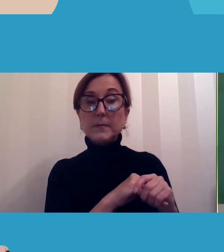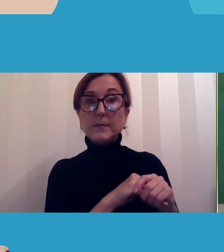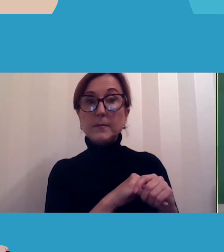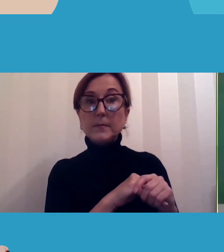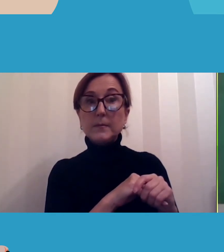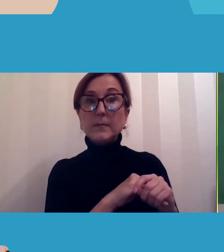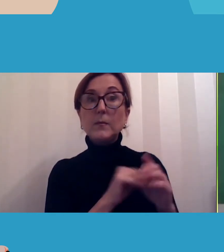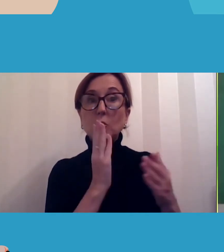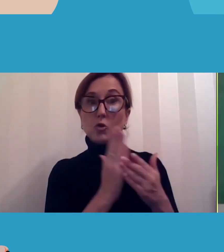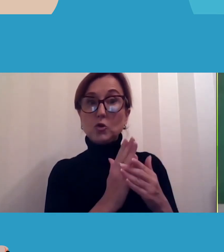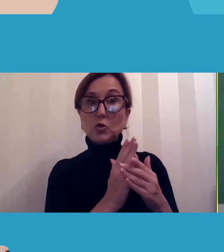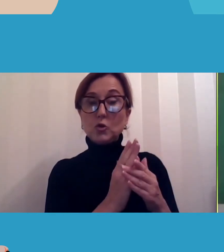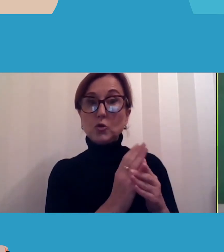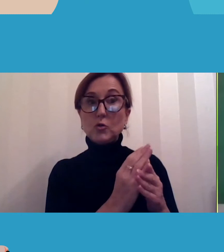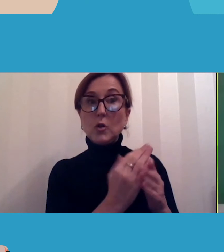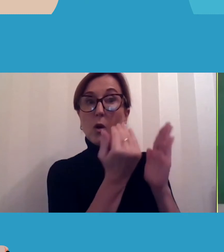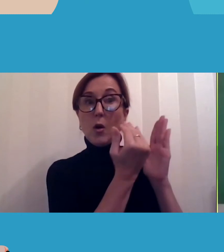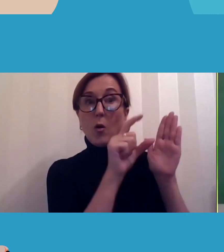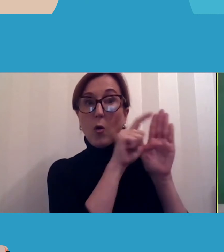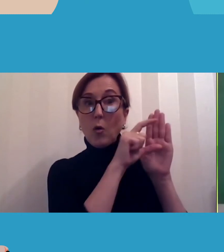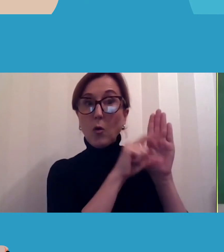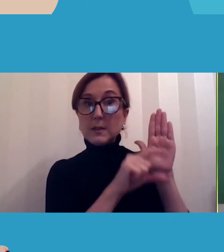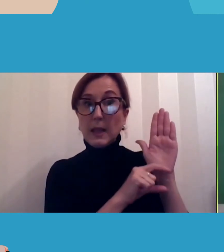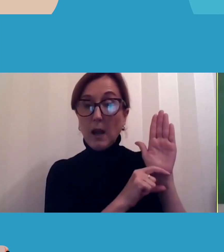are defined in